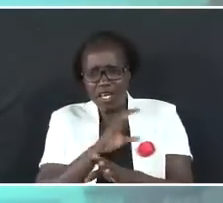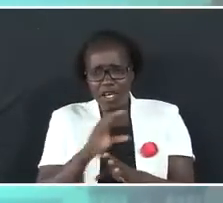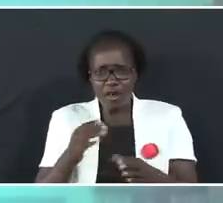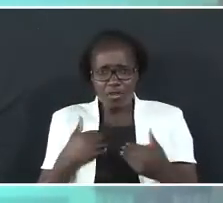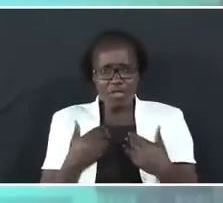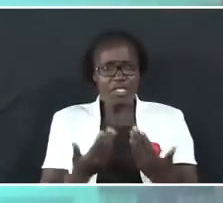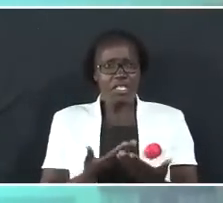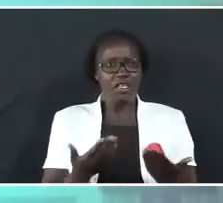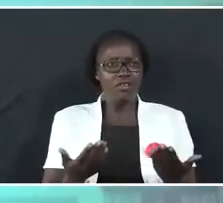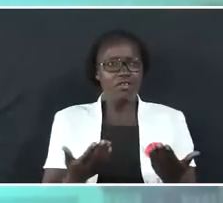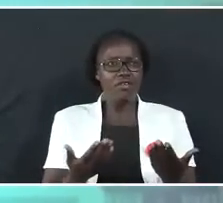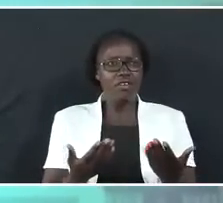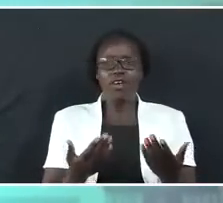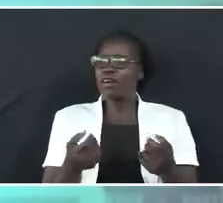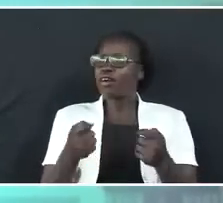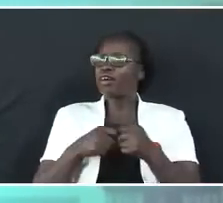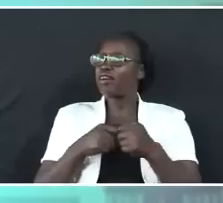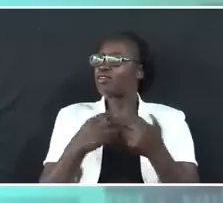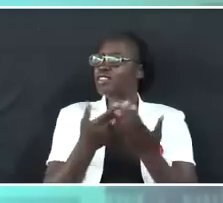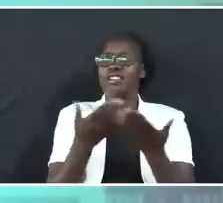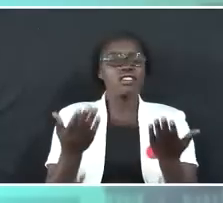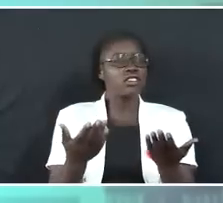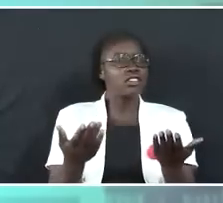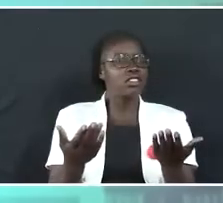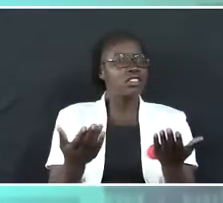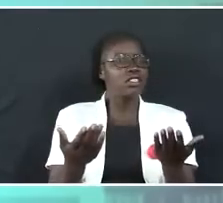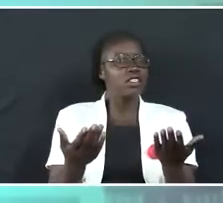When all of you are kisses, why is all of you saying, huh?